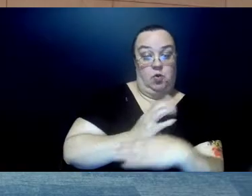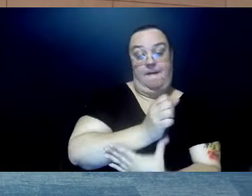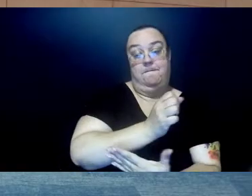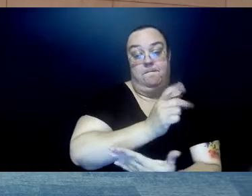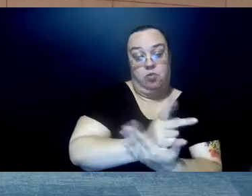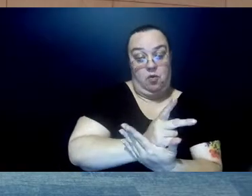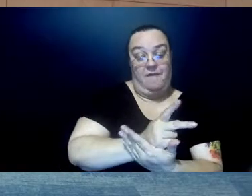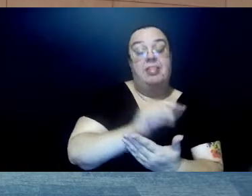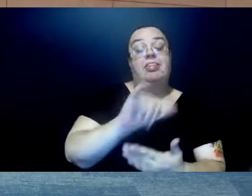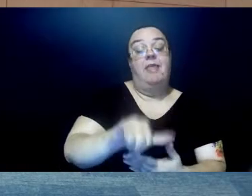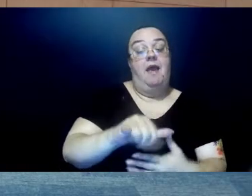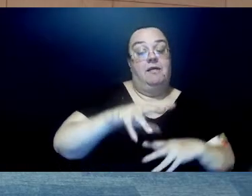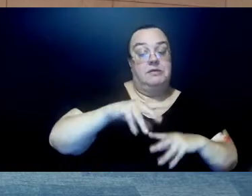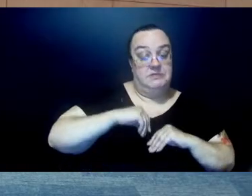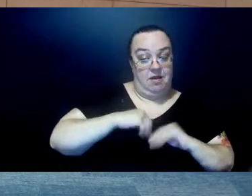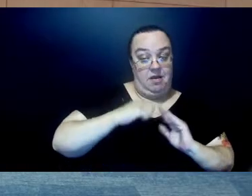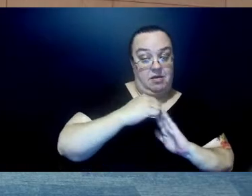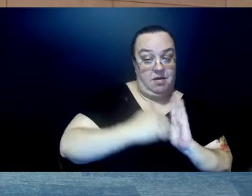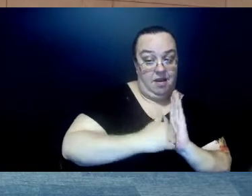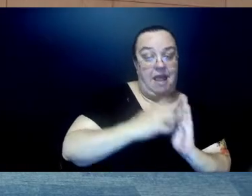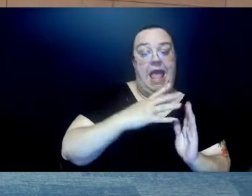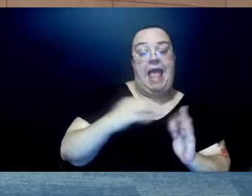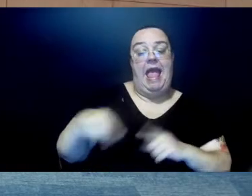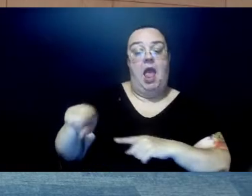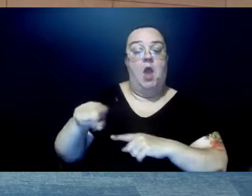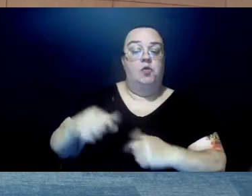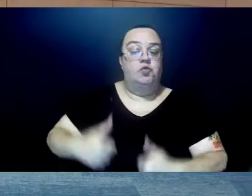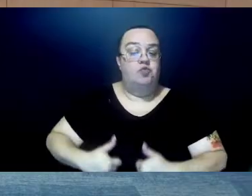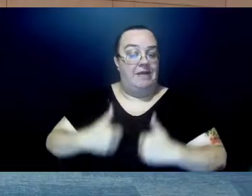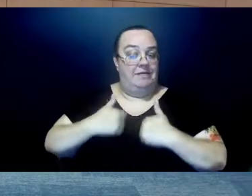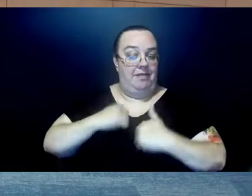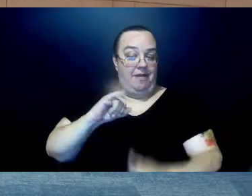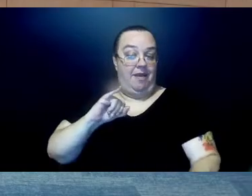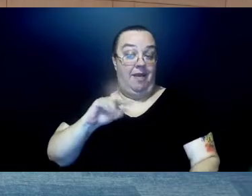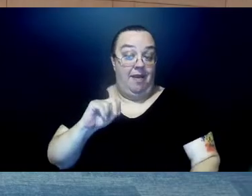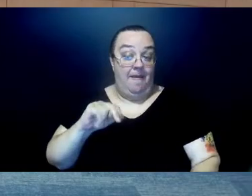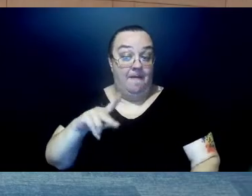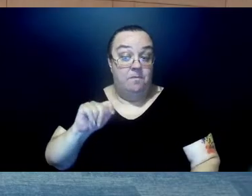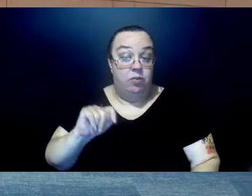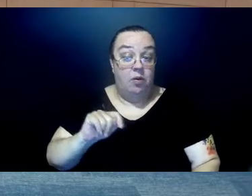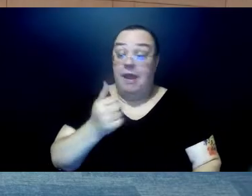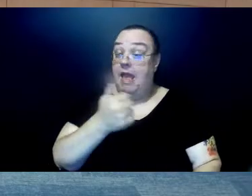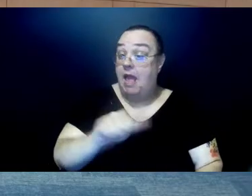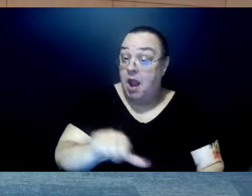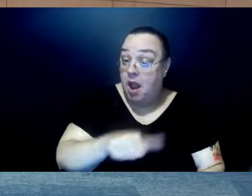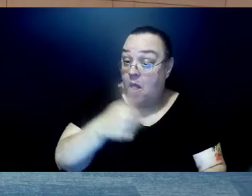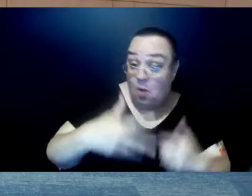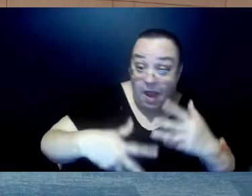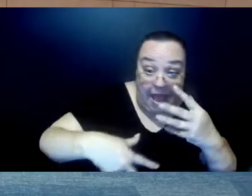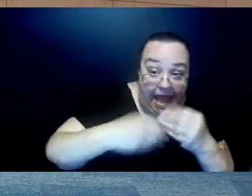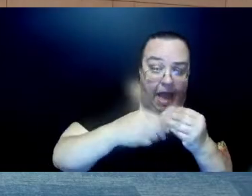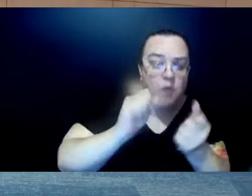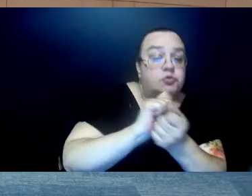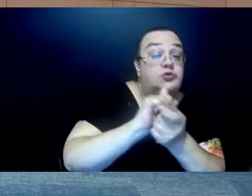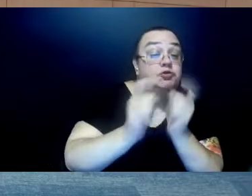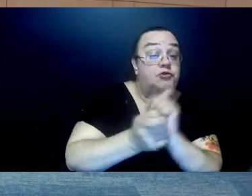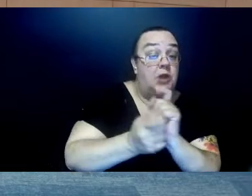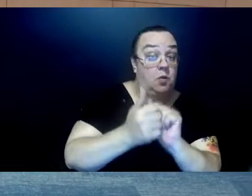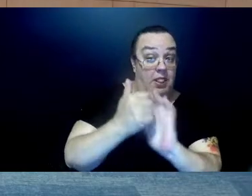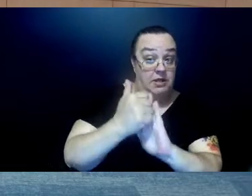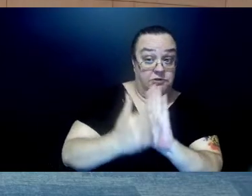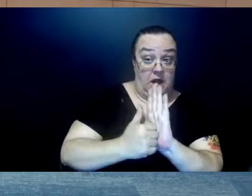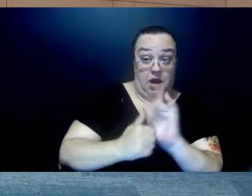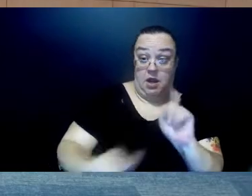consent agenda and resident input. Are there any other additions or changes to the agenda?